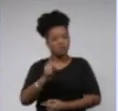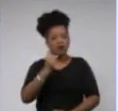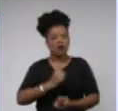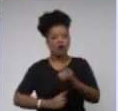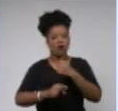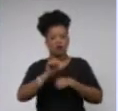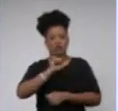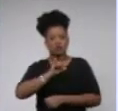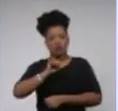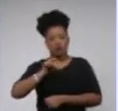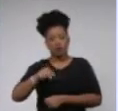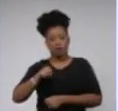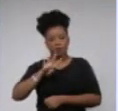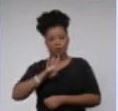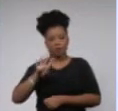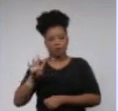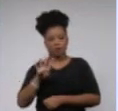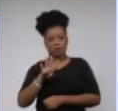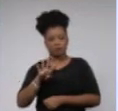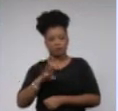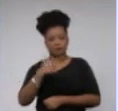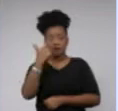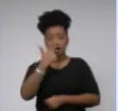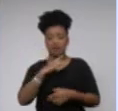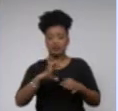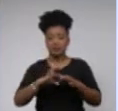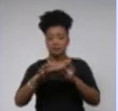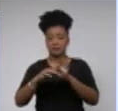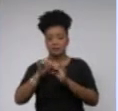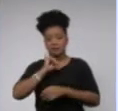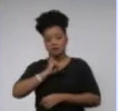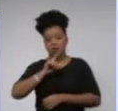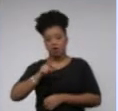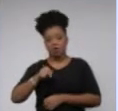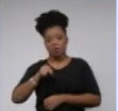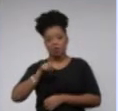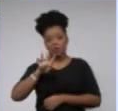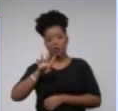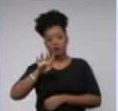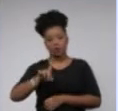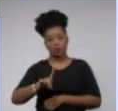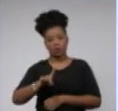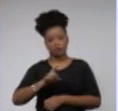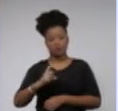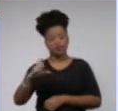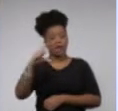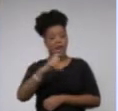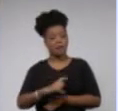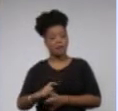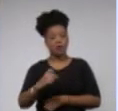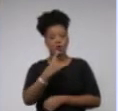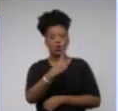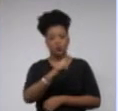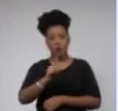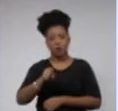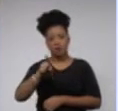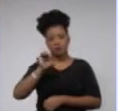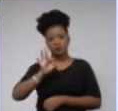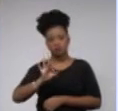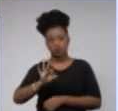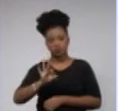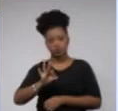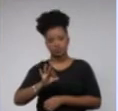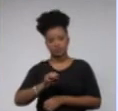with 3.38 and Camagüey with 1.18 are slightly higher than the day